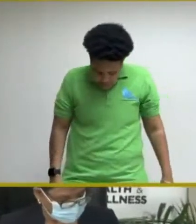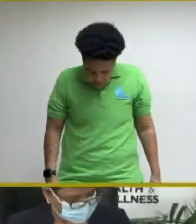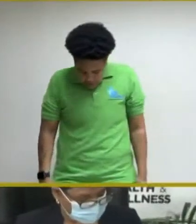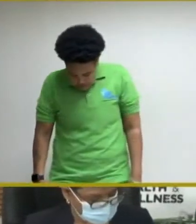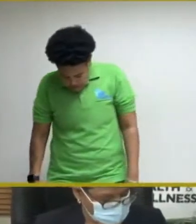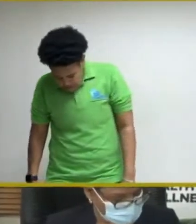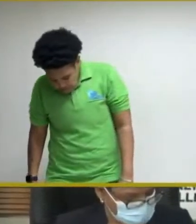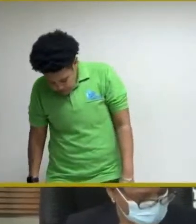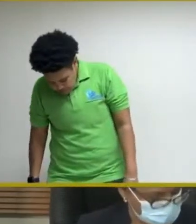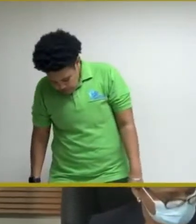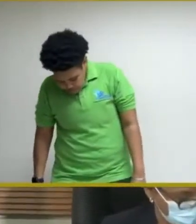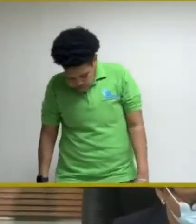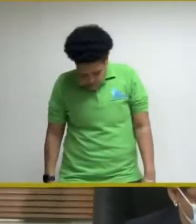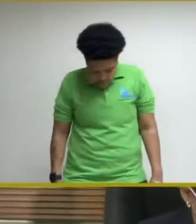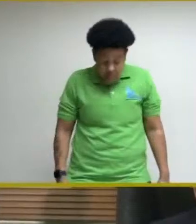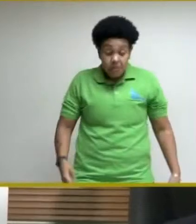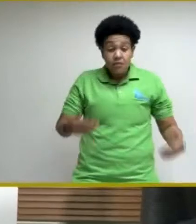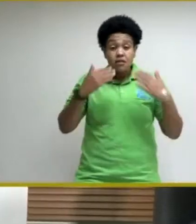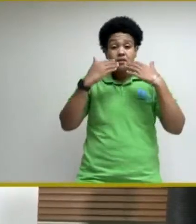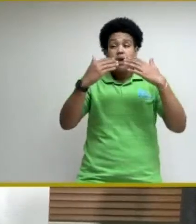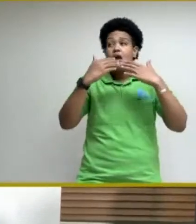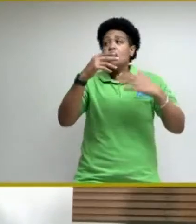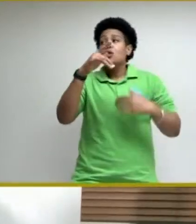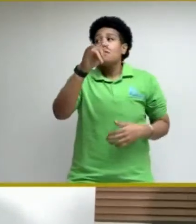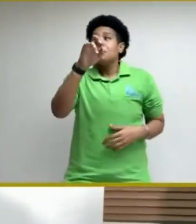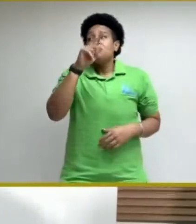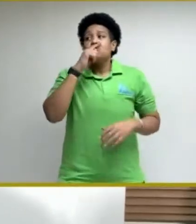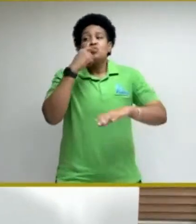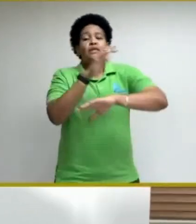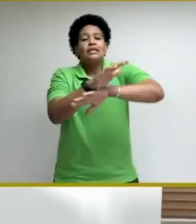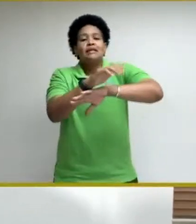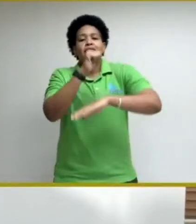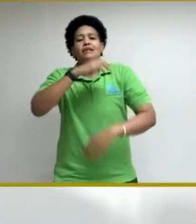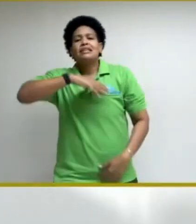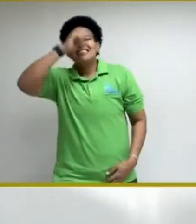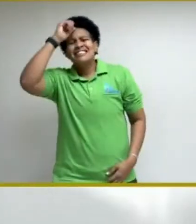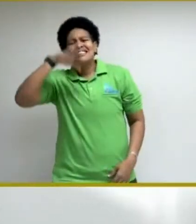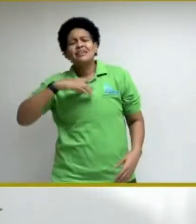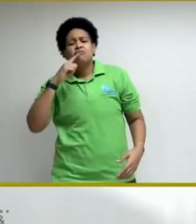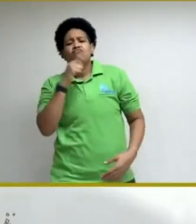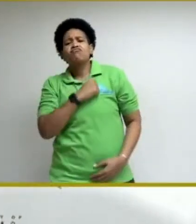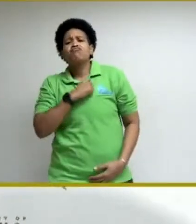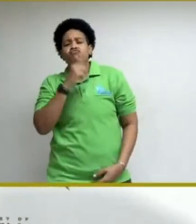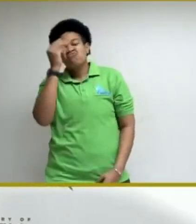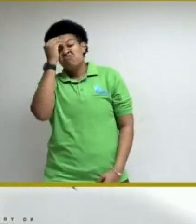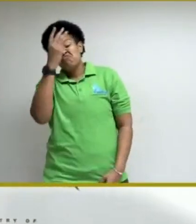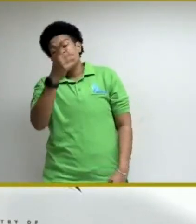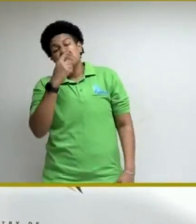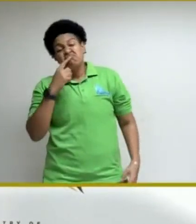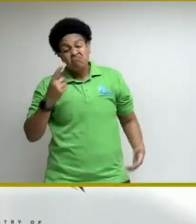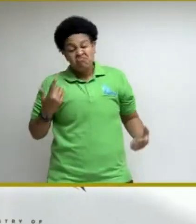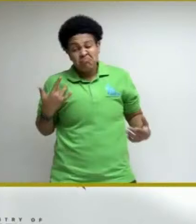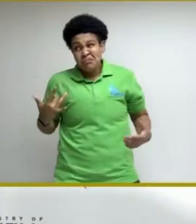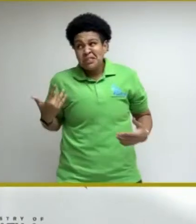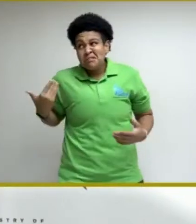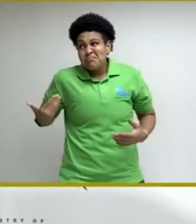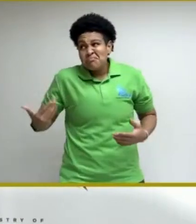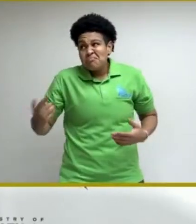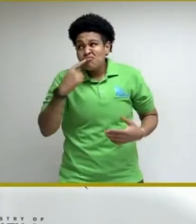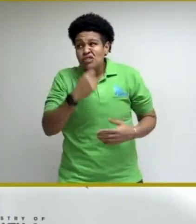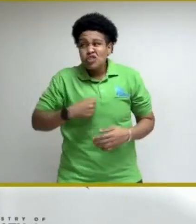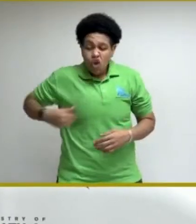evening, ladies and gentlemen. Let me apologize. I'm tempted to say, as usual, for the late